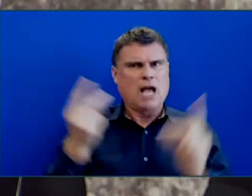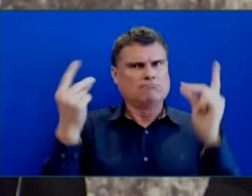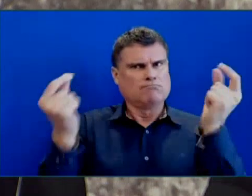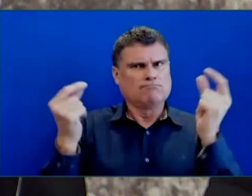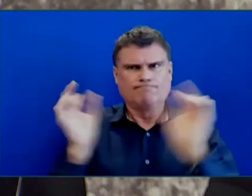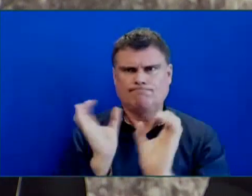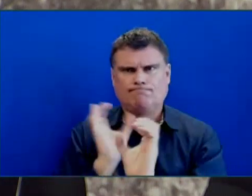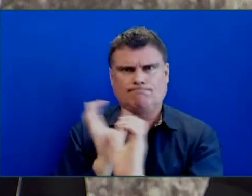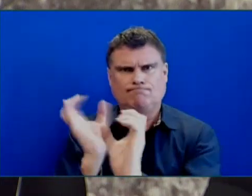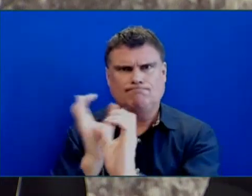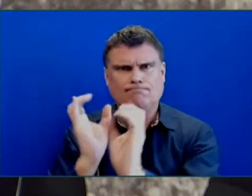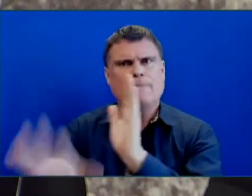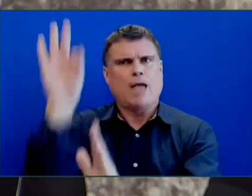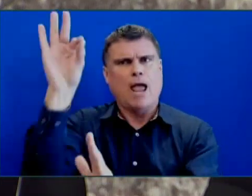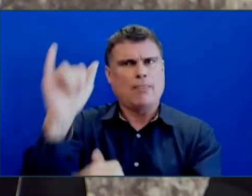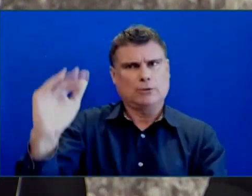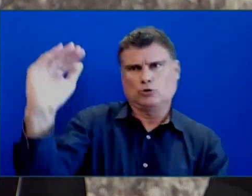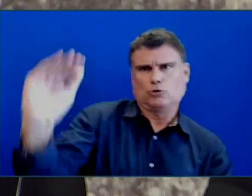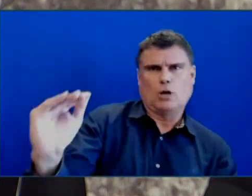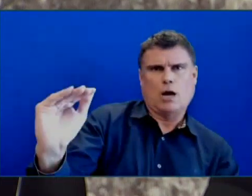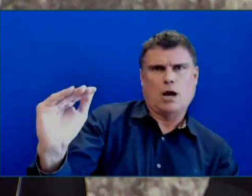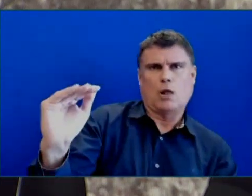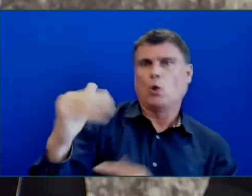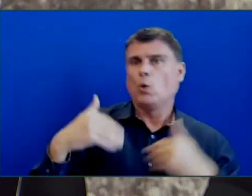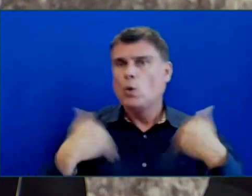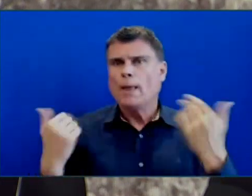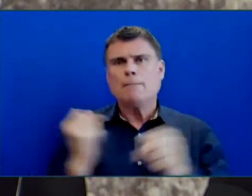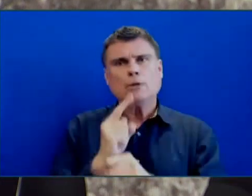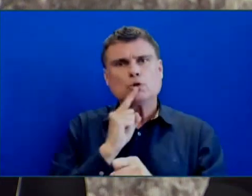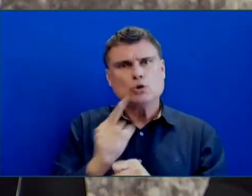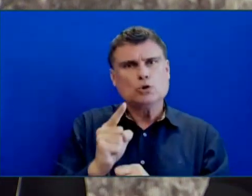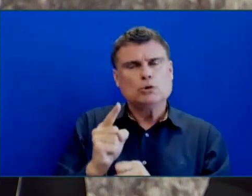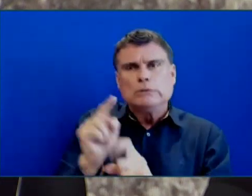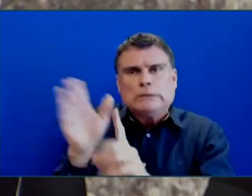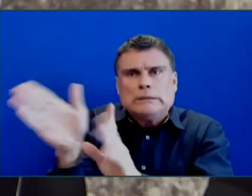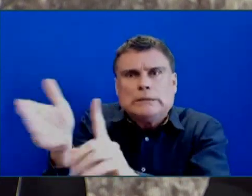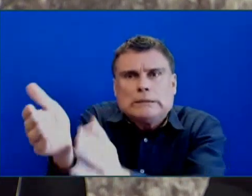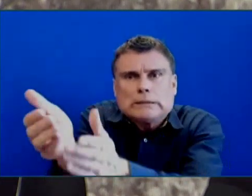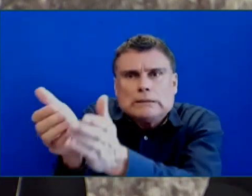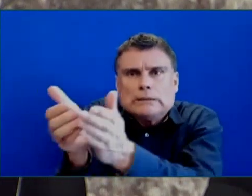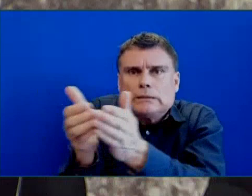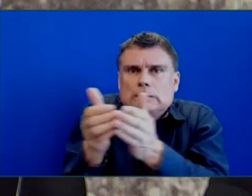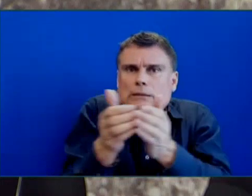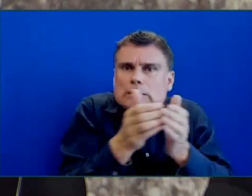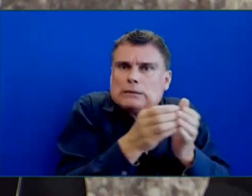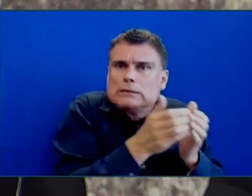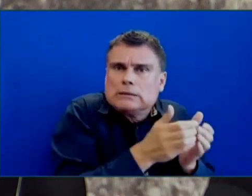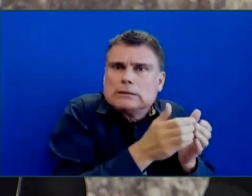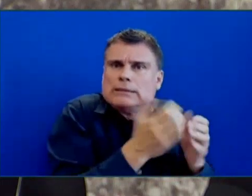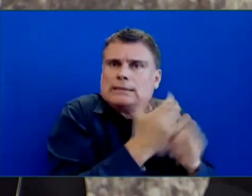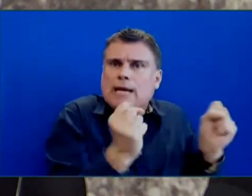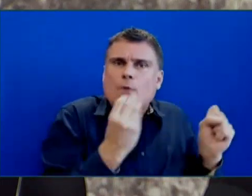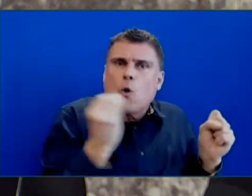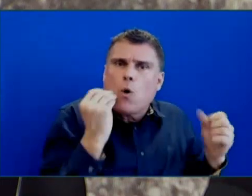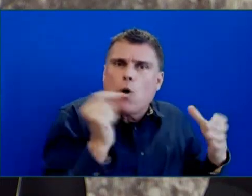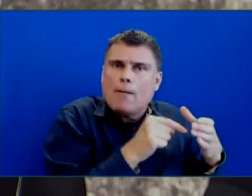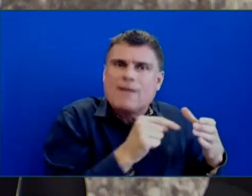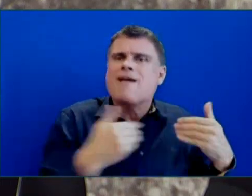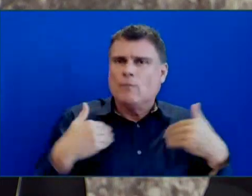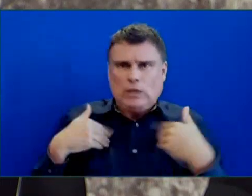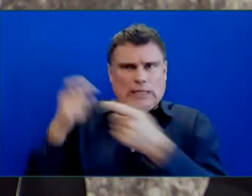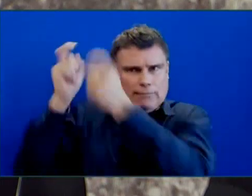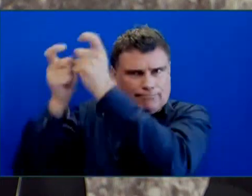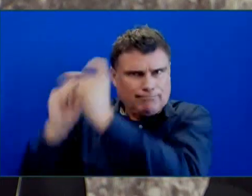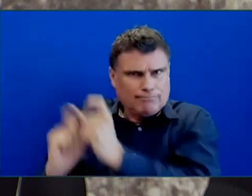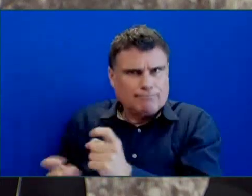kept in a safe home as well, Honourable Speaker. We have been making changes to the in-care system. We know, and the representative has